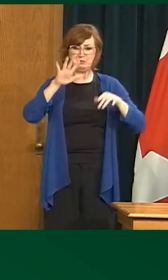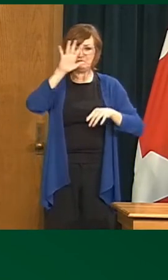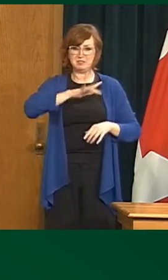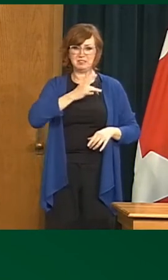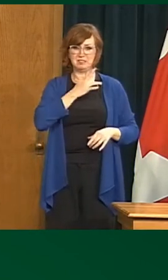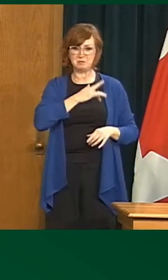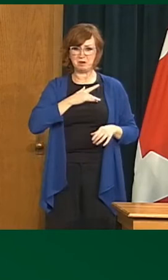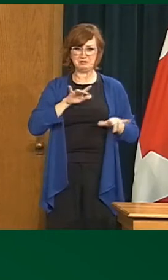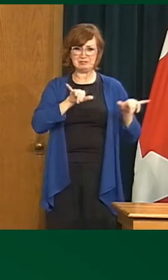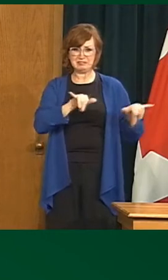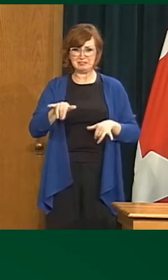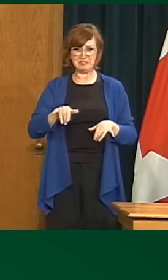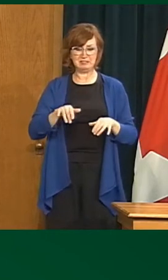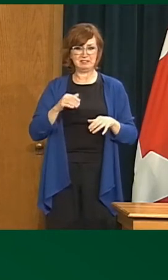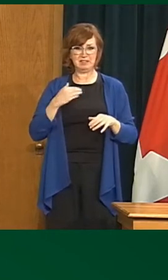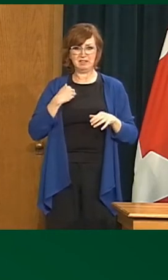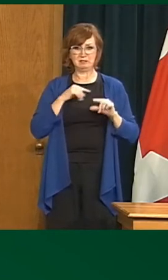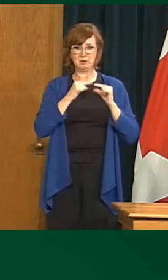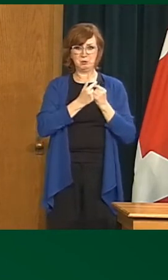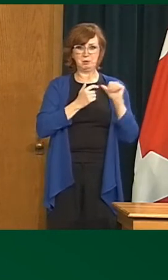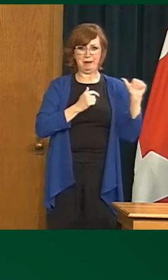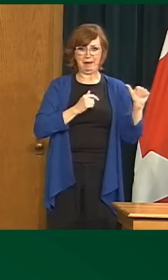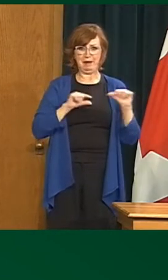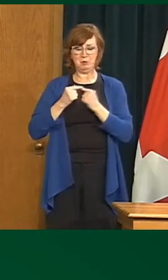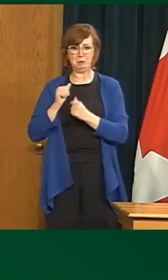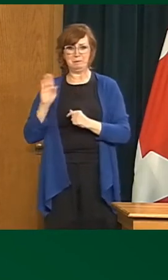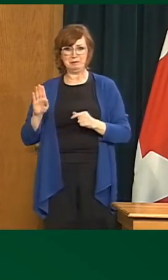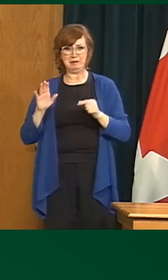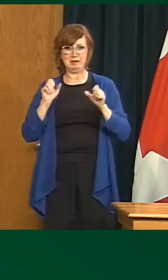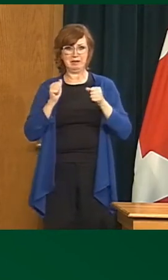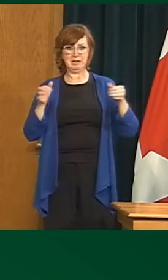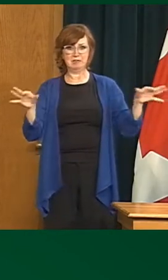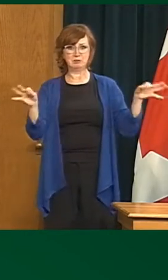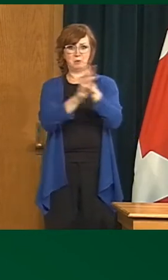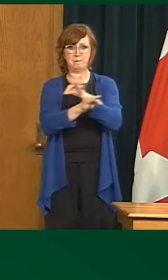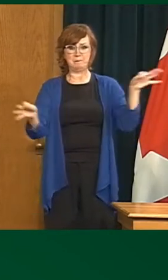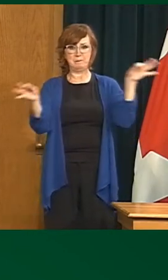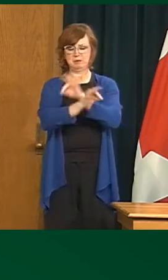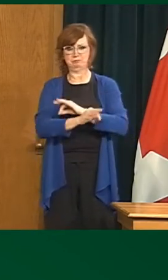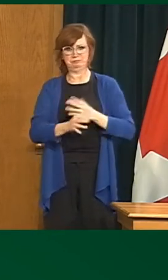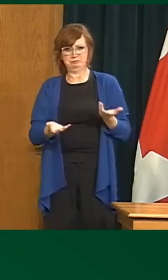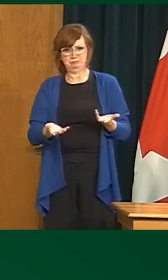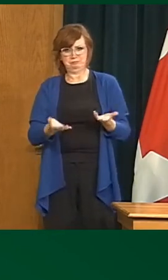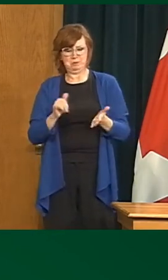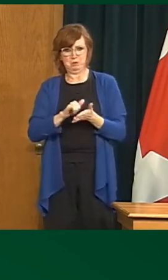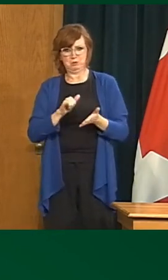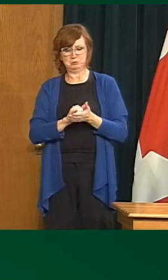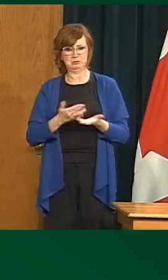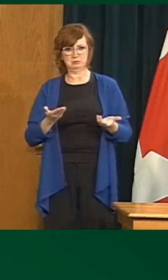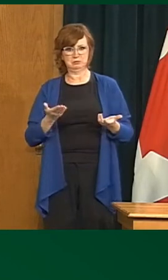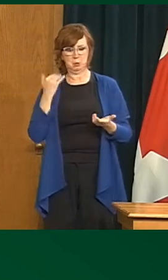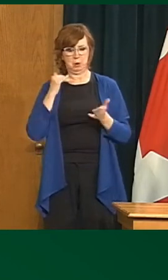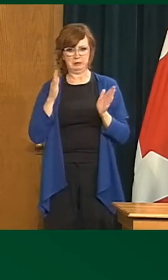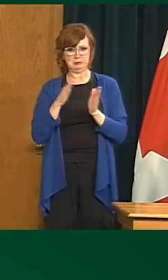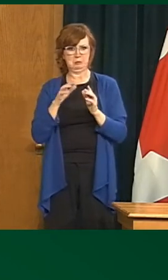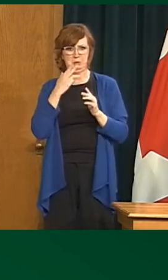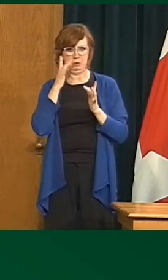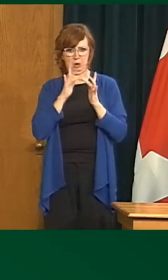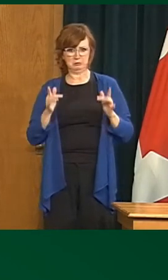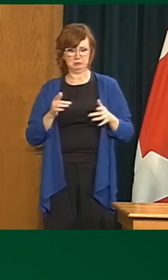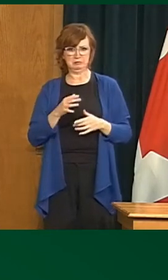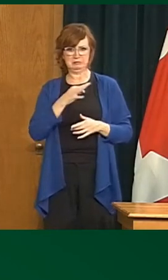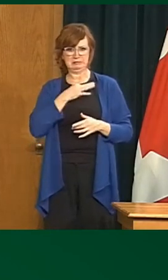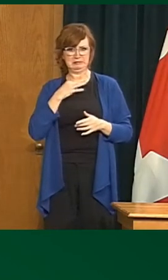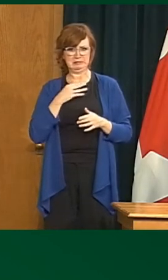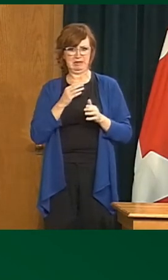that we don't have the challenges that an outbreak in that facility could be. And I just use that as an example. But this is where, now that we have